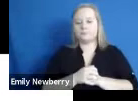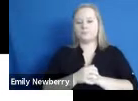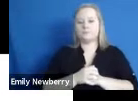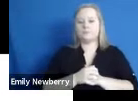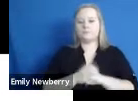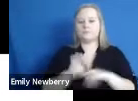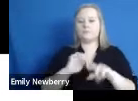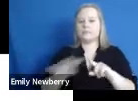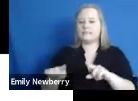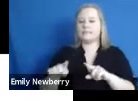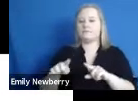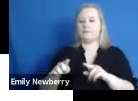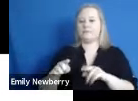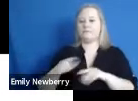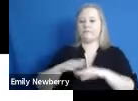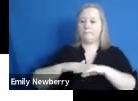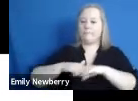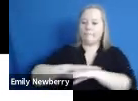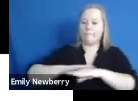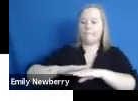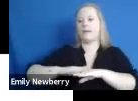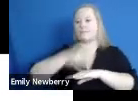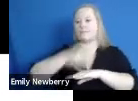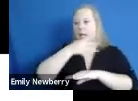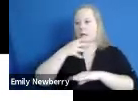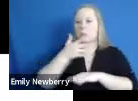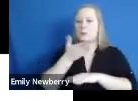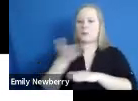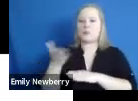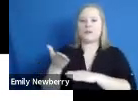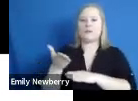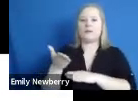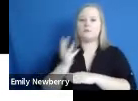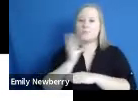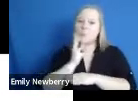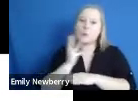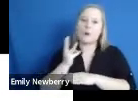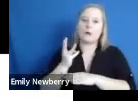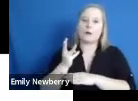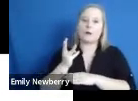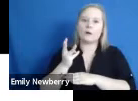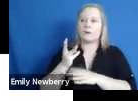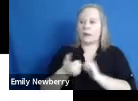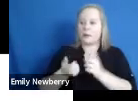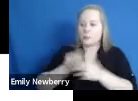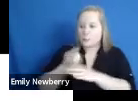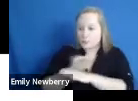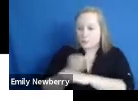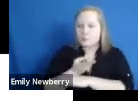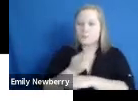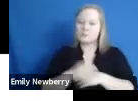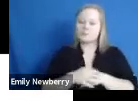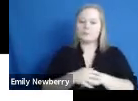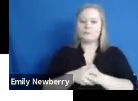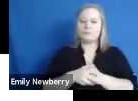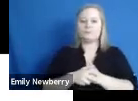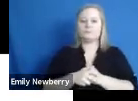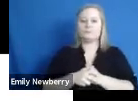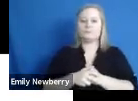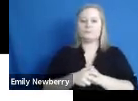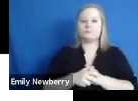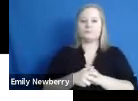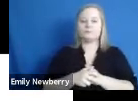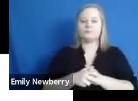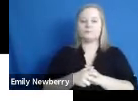agriculturally based water use efficient crops, including ornamentals. Of course, we